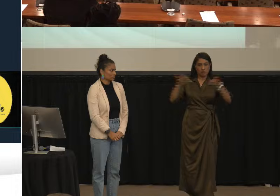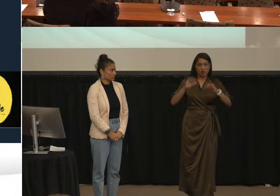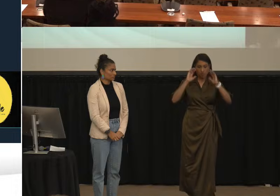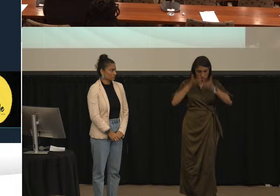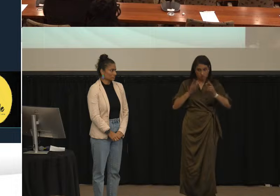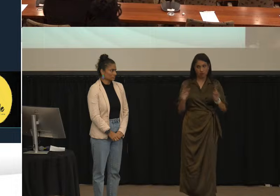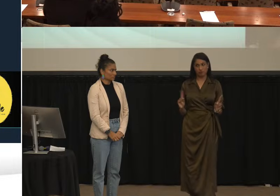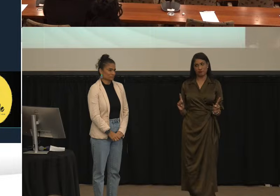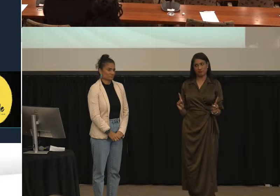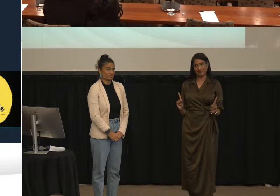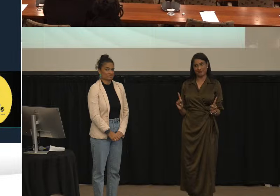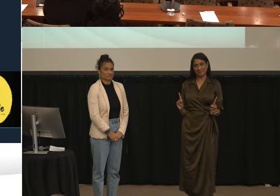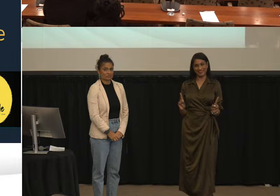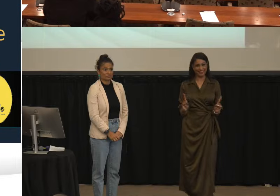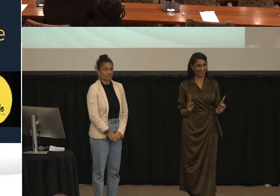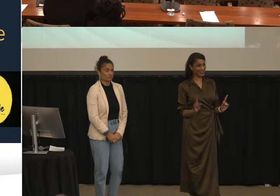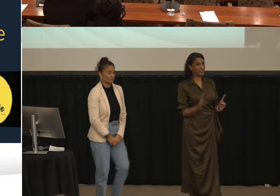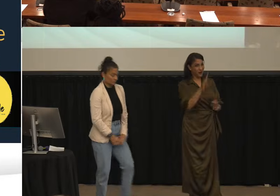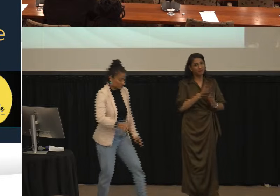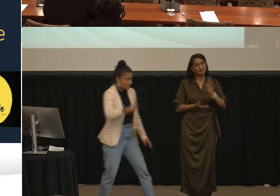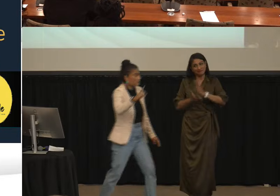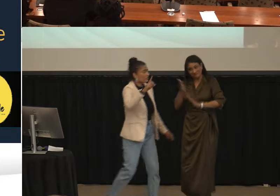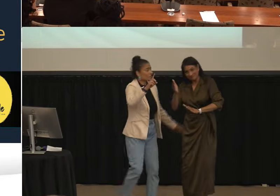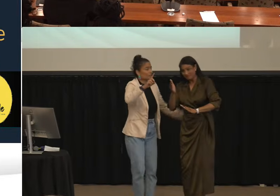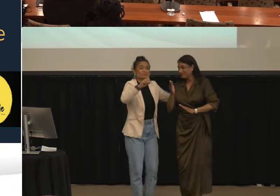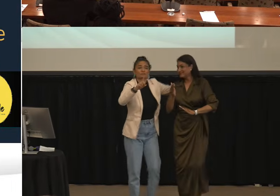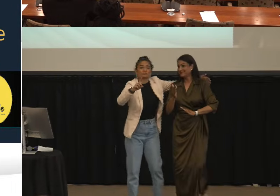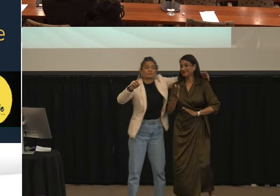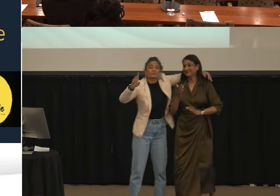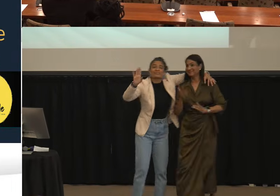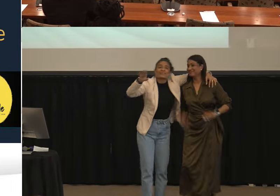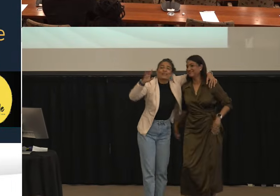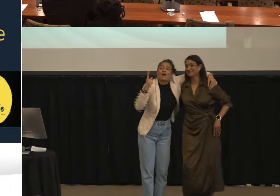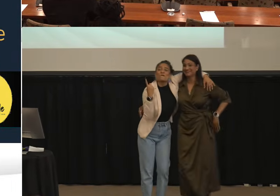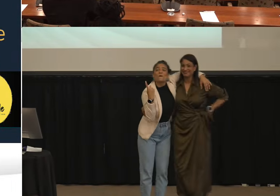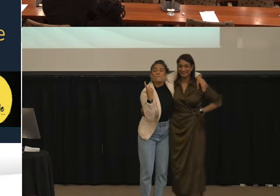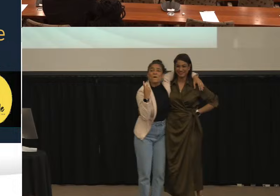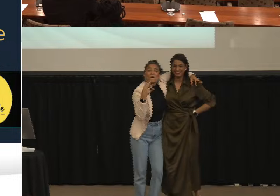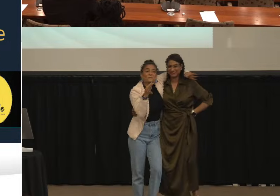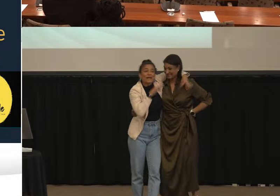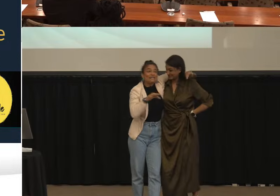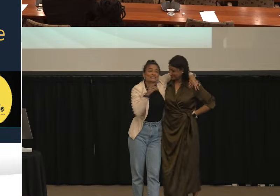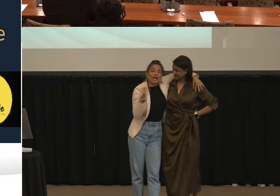lunch. Please don't come back tired.